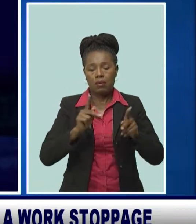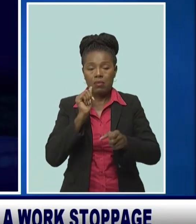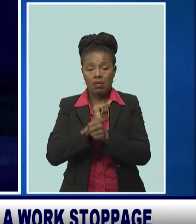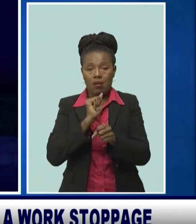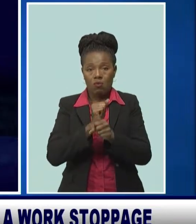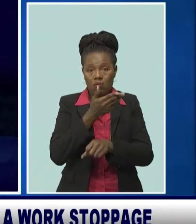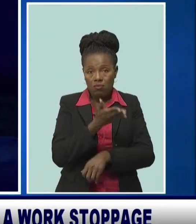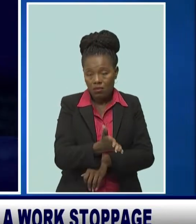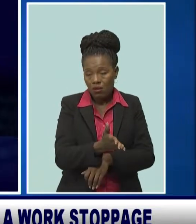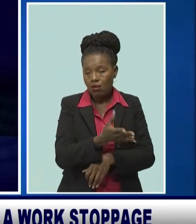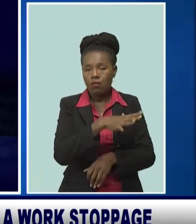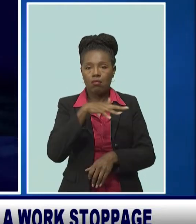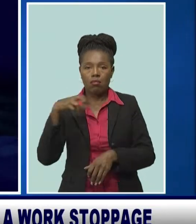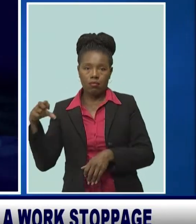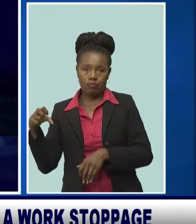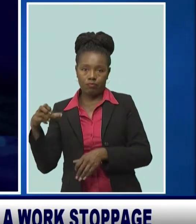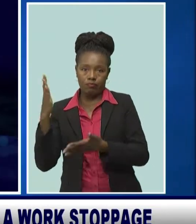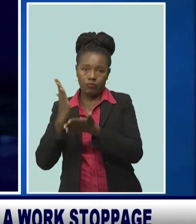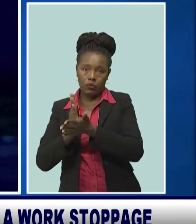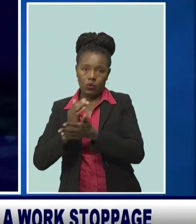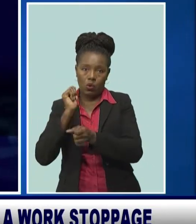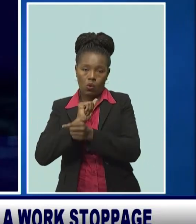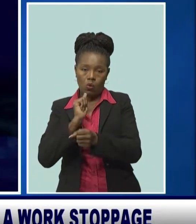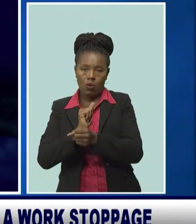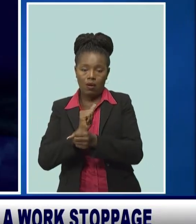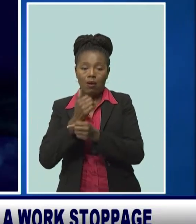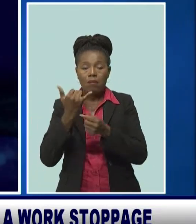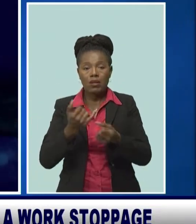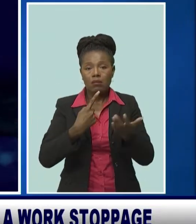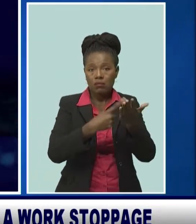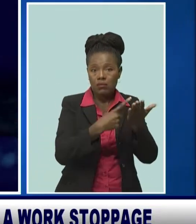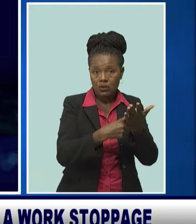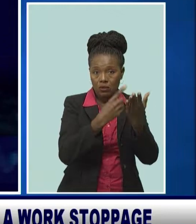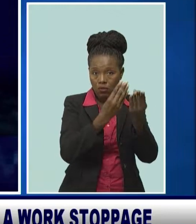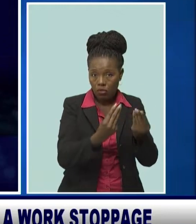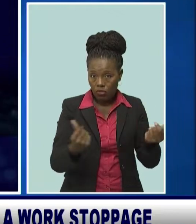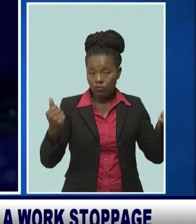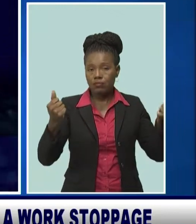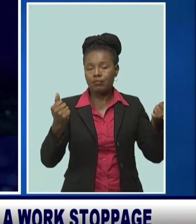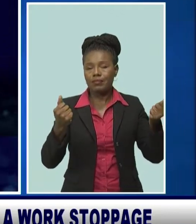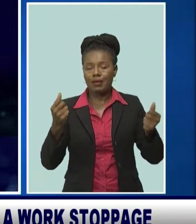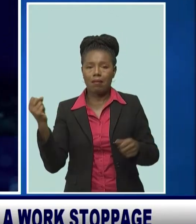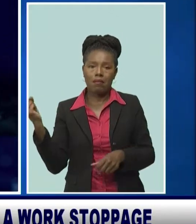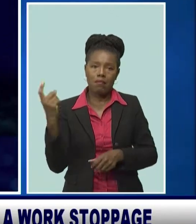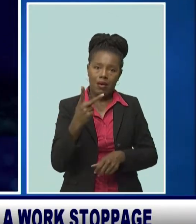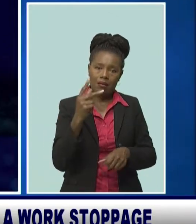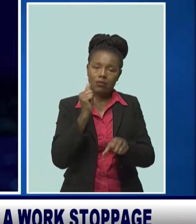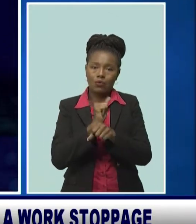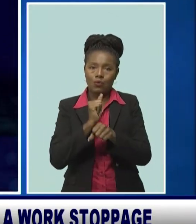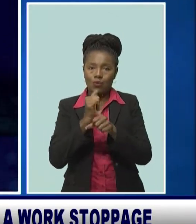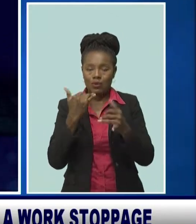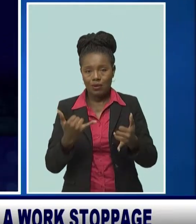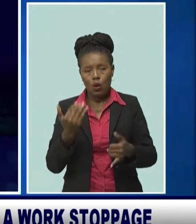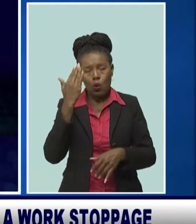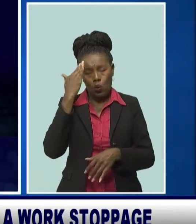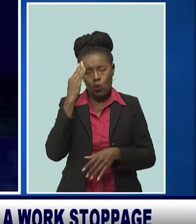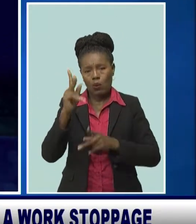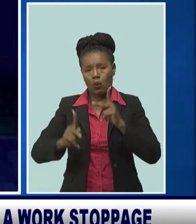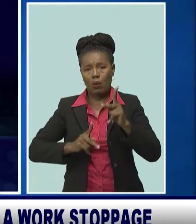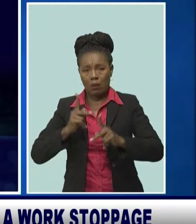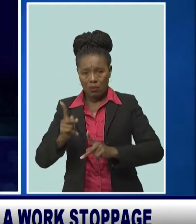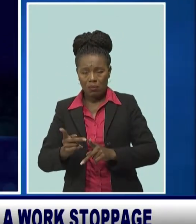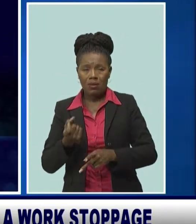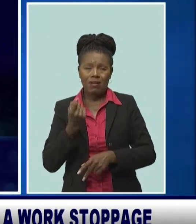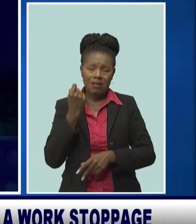that matter was swiftly resolved and the workers are back on the job. Now, we're dealing with human beings, so from time to time there will be small misunderstandings